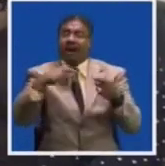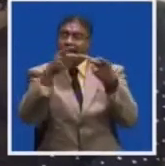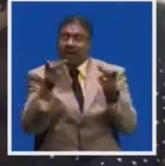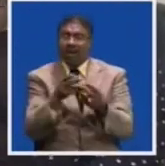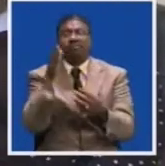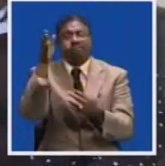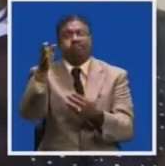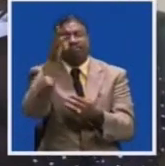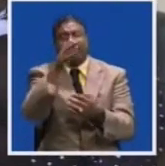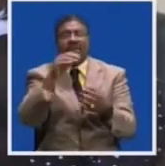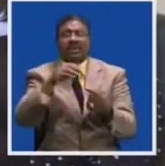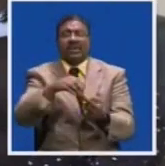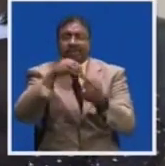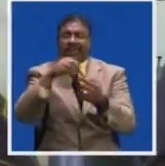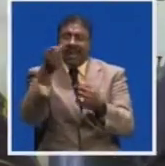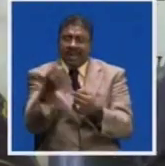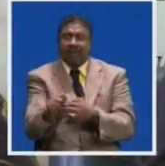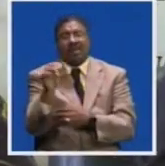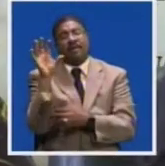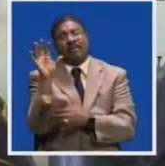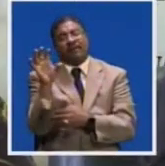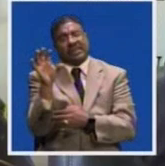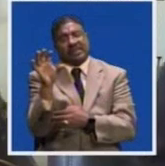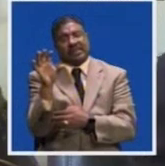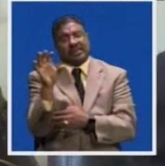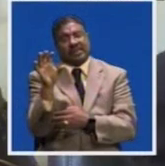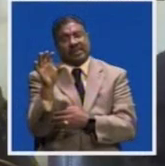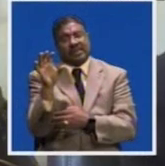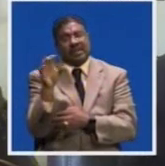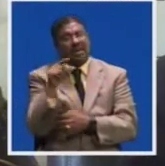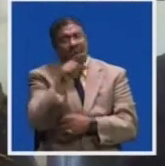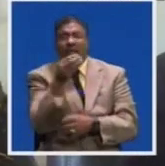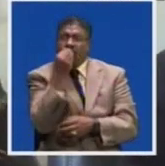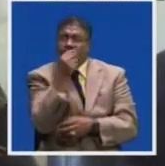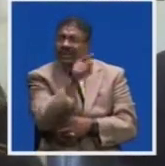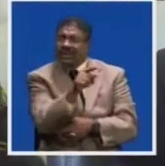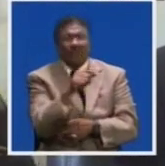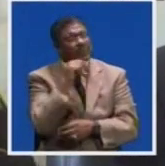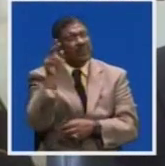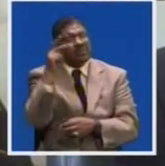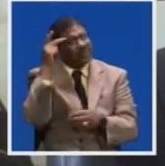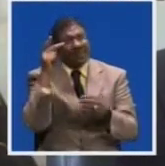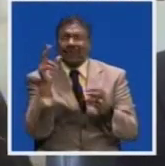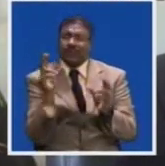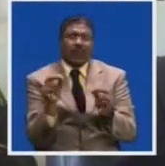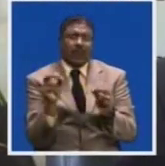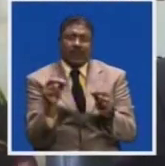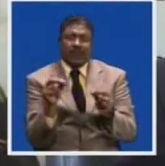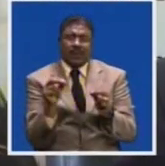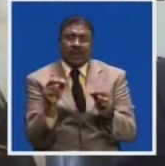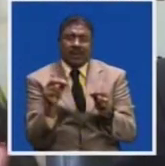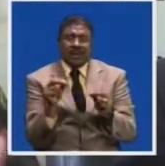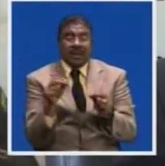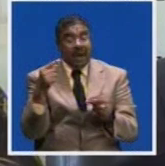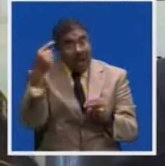province and other parts of the country. Issues of food are not political issues. They're just issues about people. And they understand that